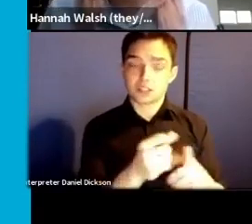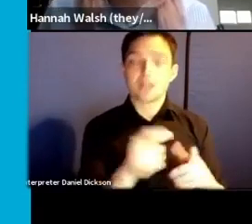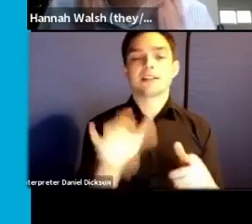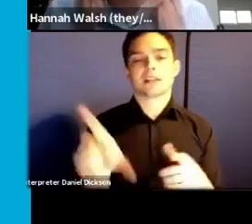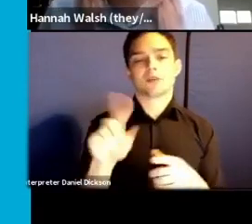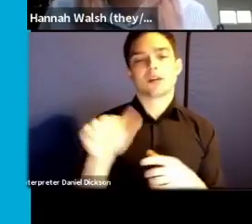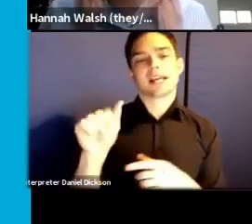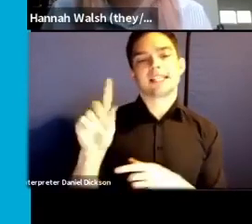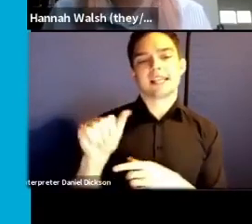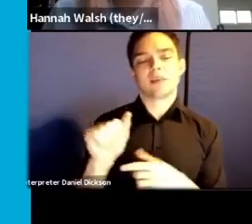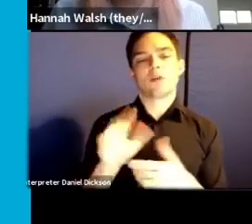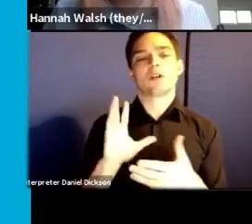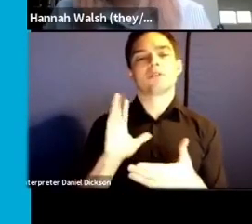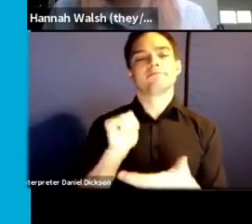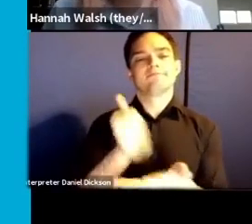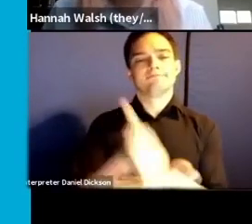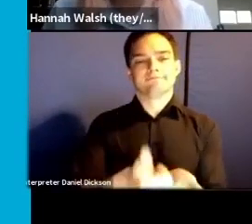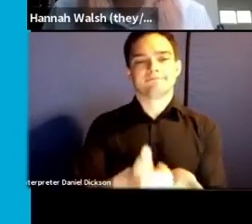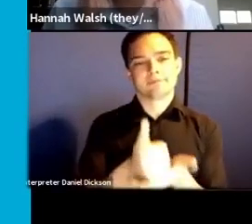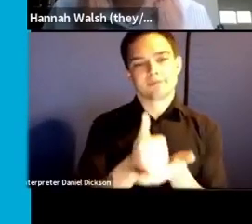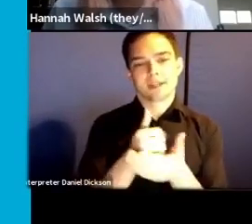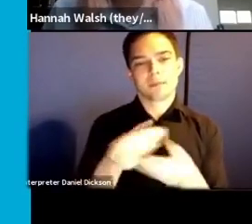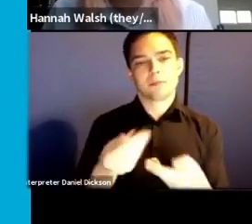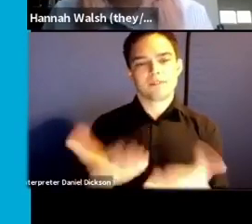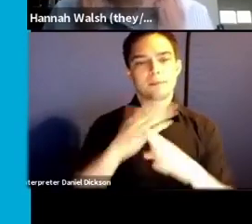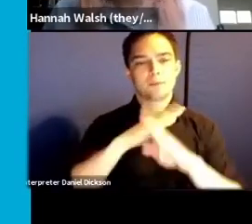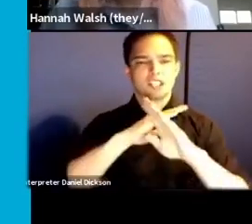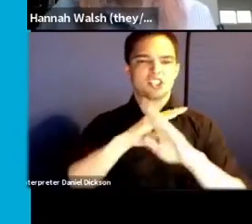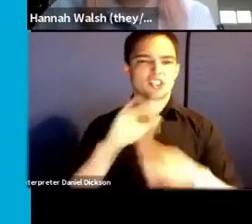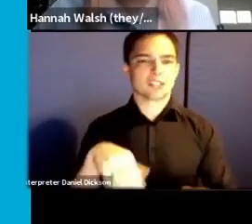ADA protection, ideally.